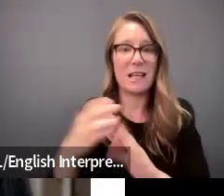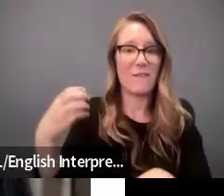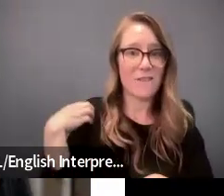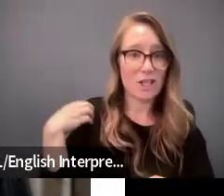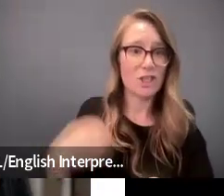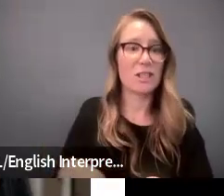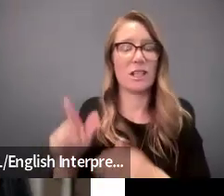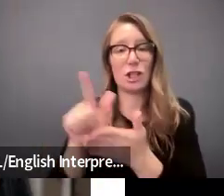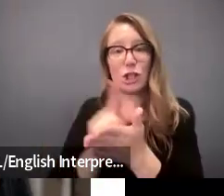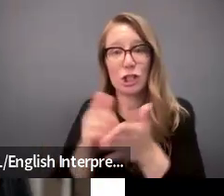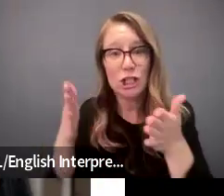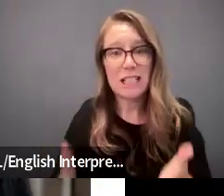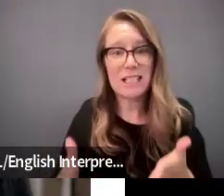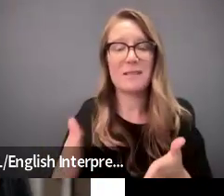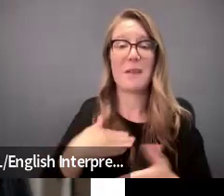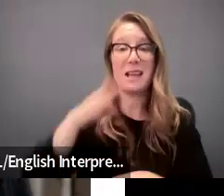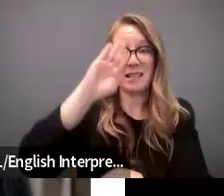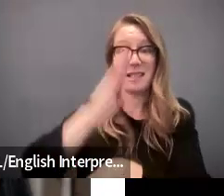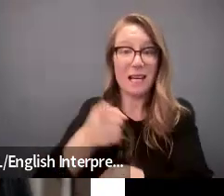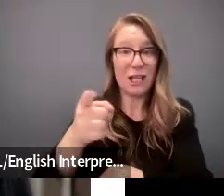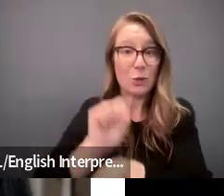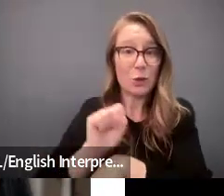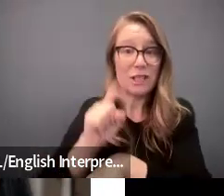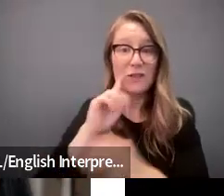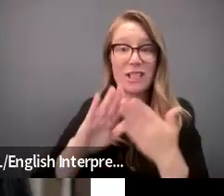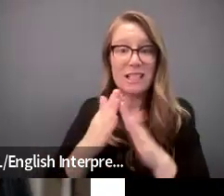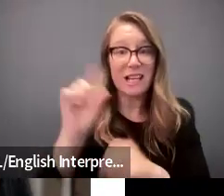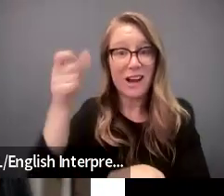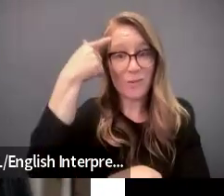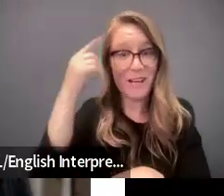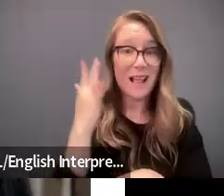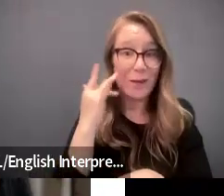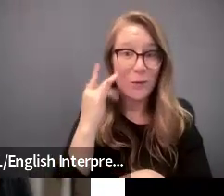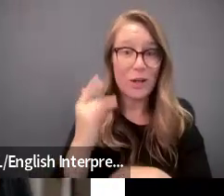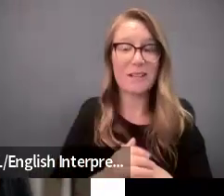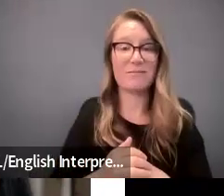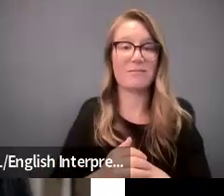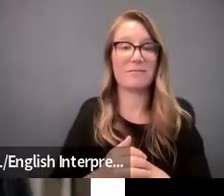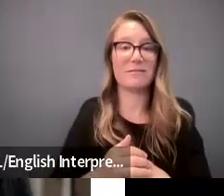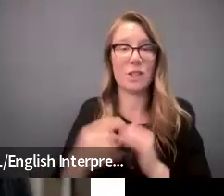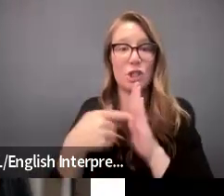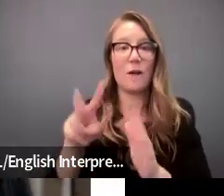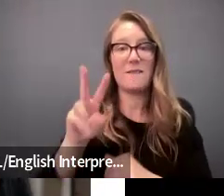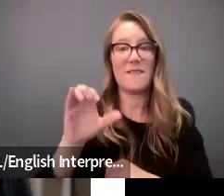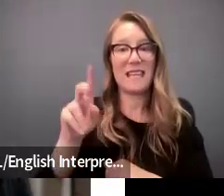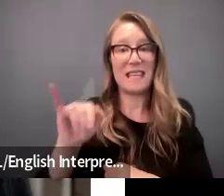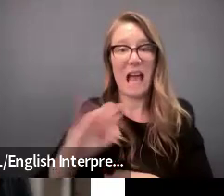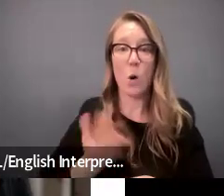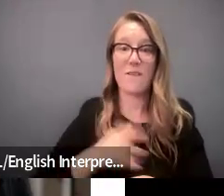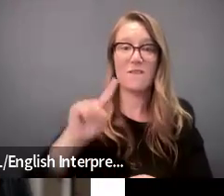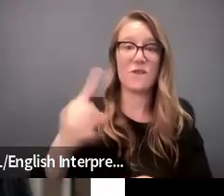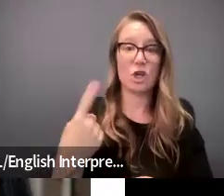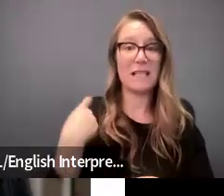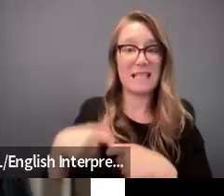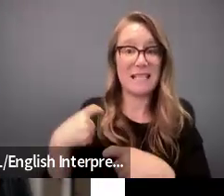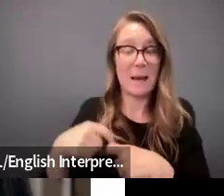officials, attorneys. My son works for city government in California. Here's Vicky, our first Latina mayor